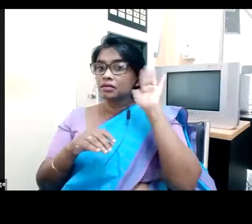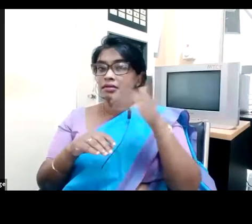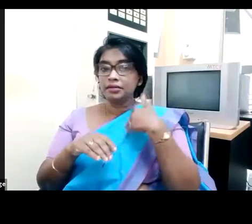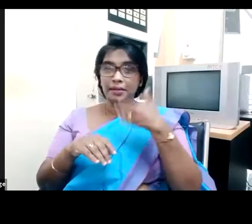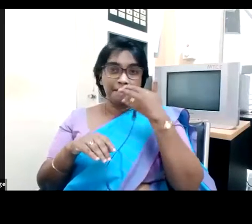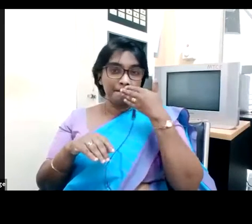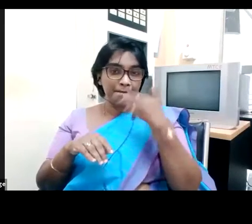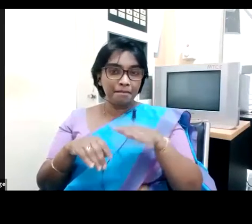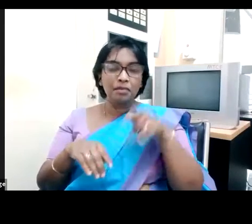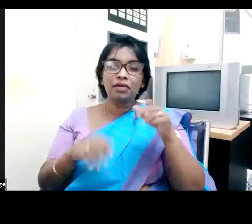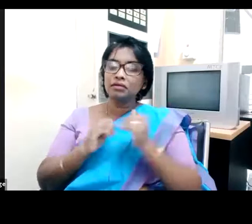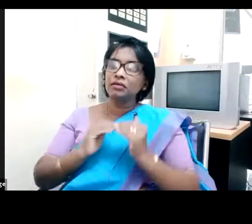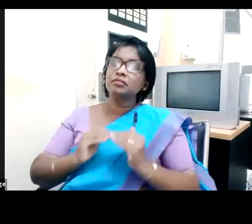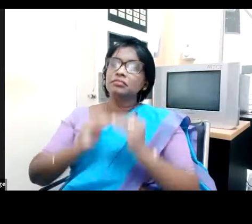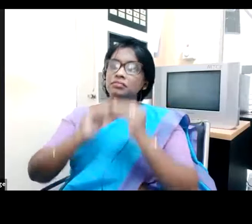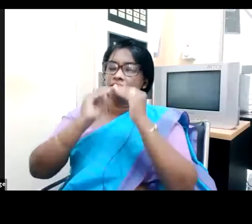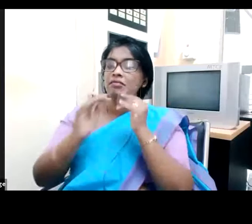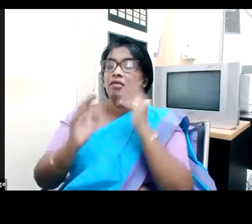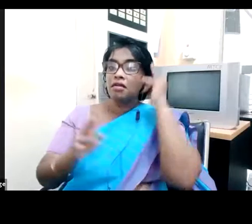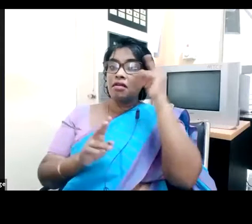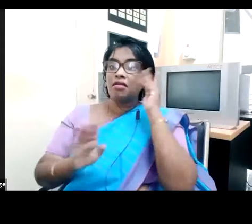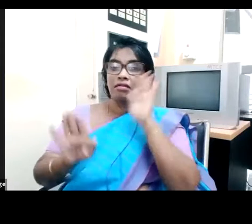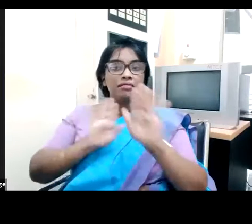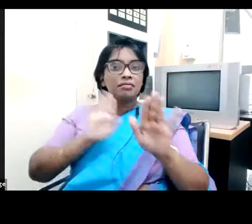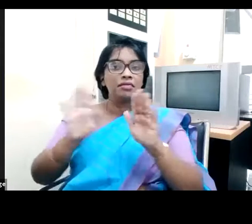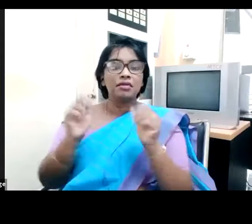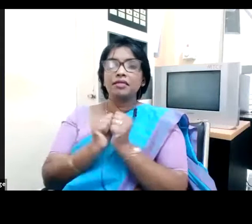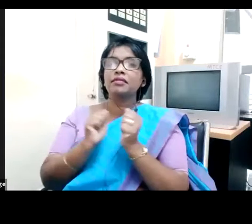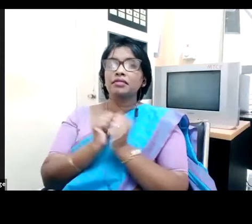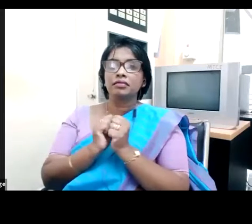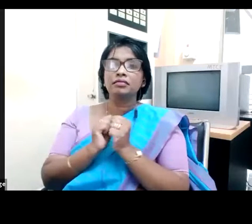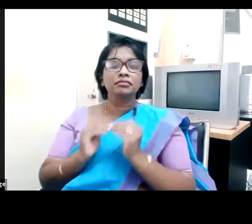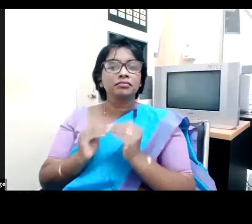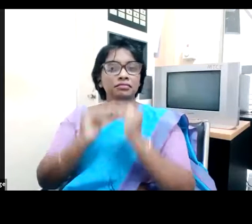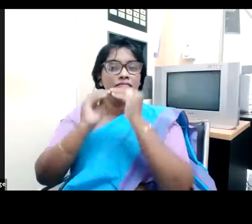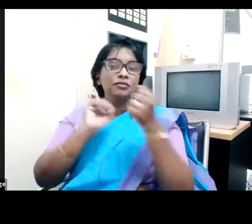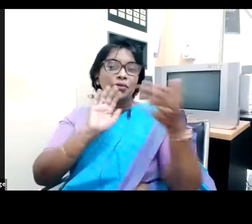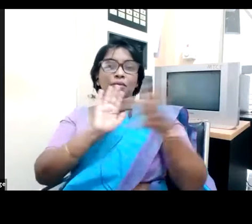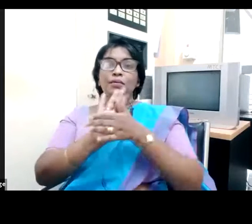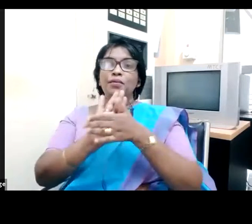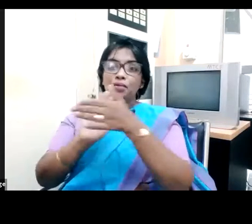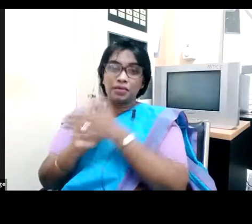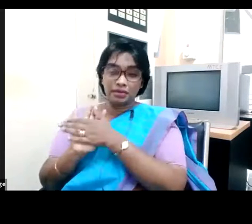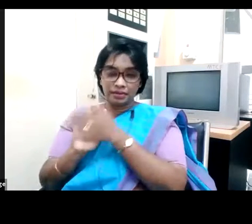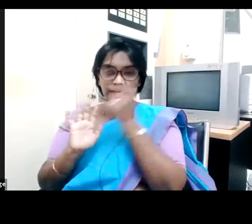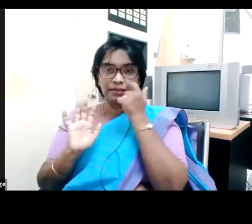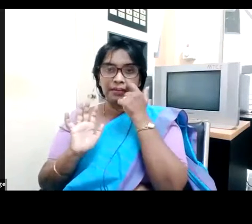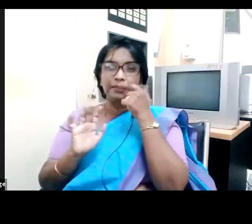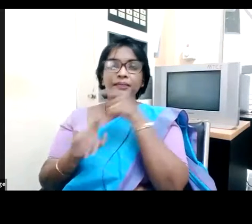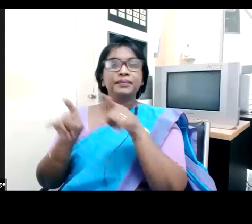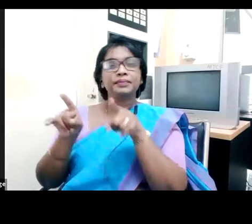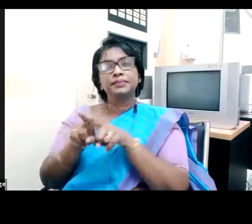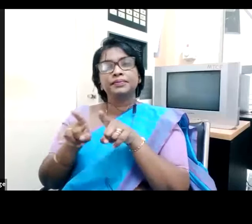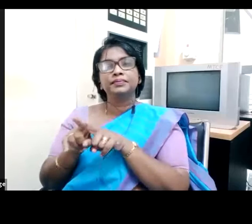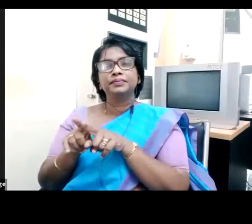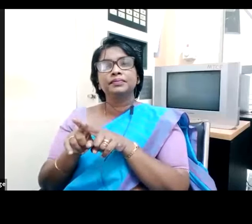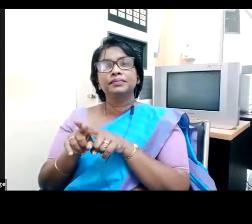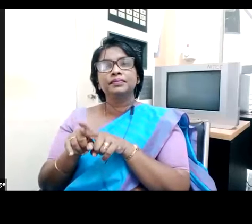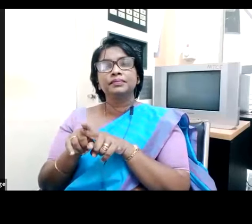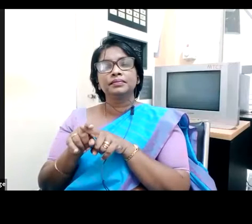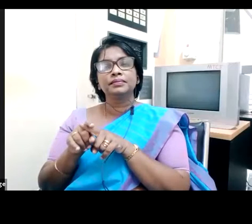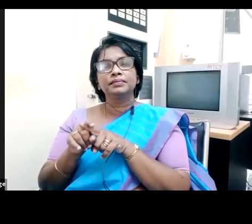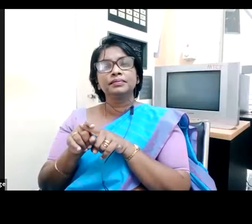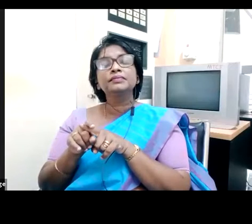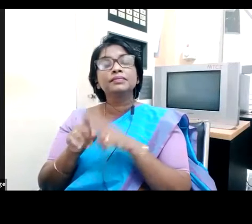management positions. And also it creates other social and